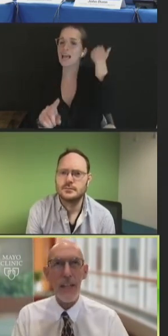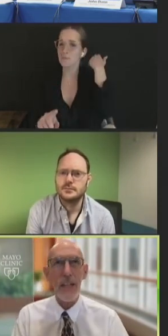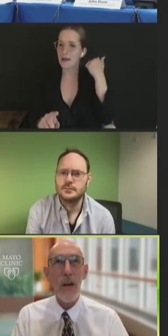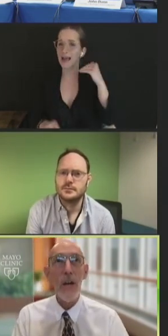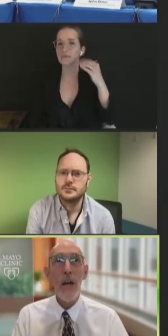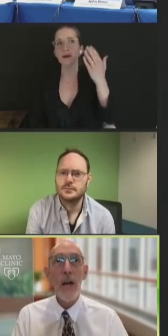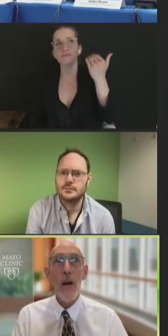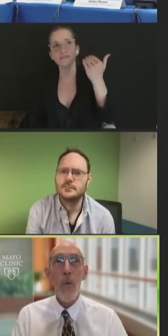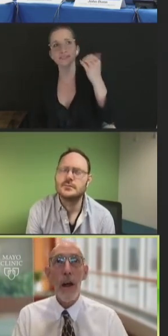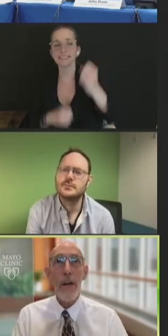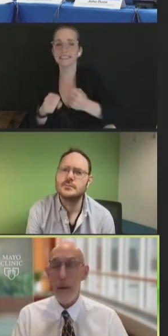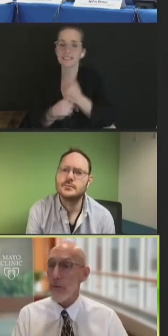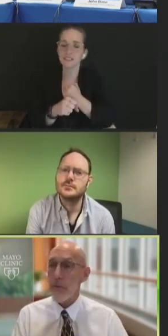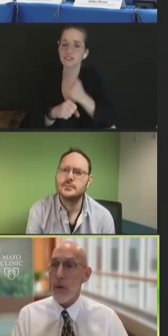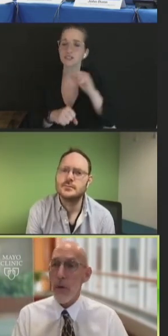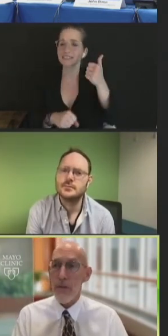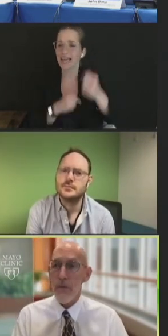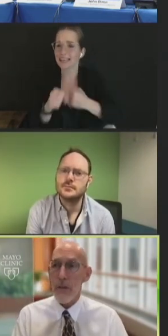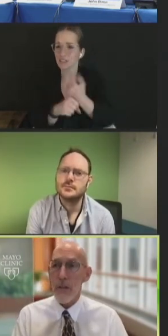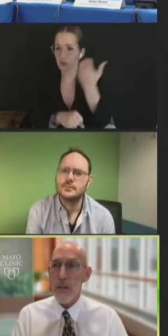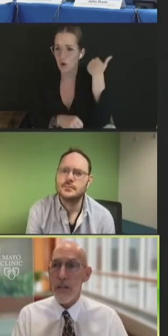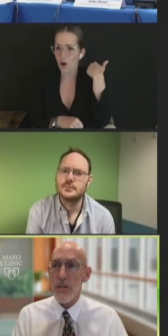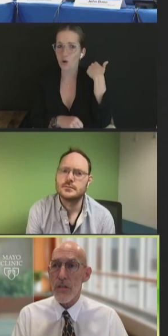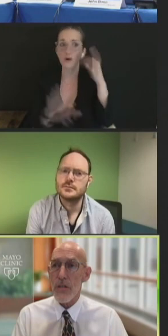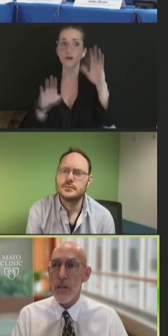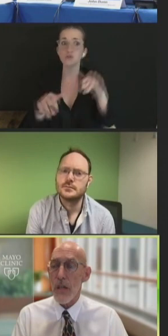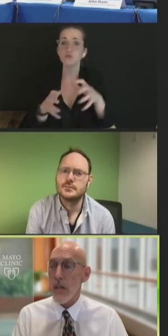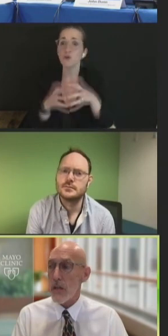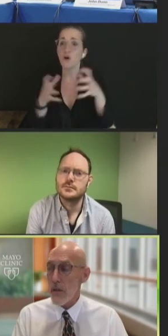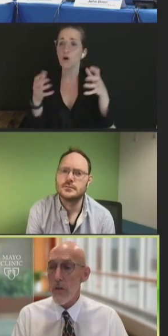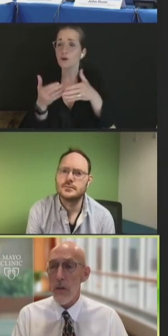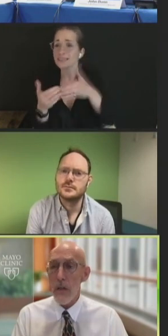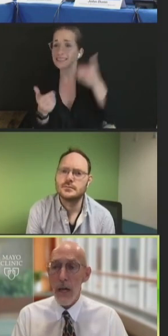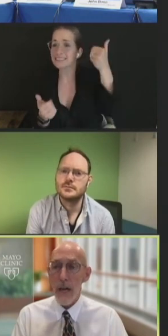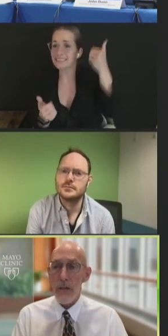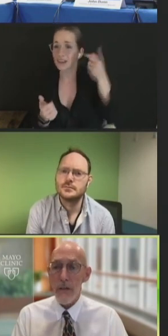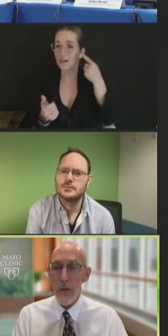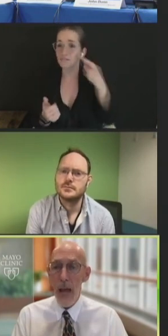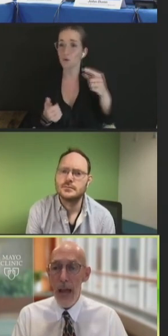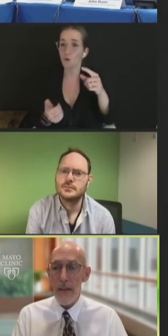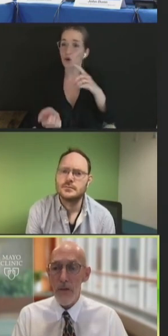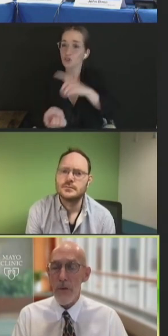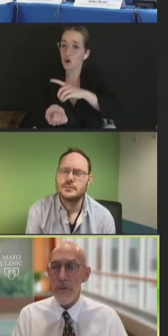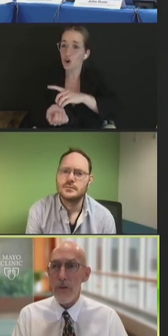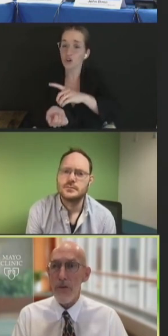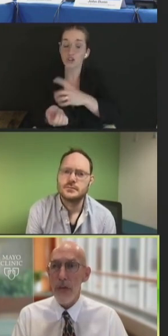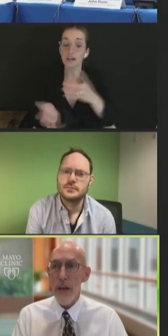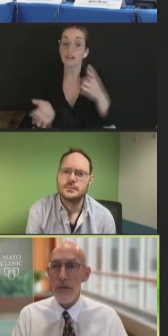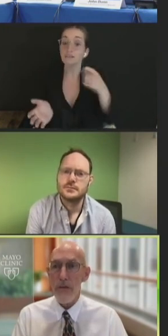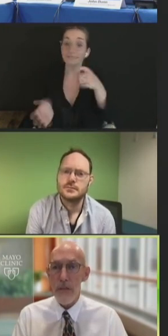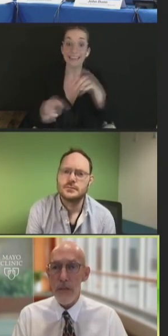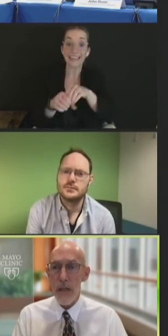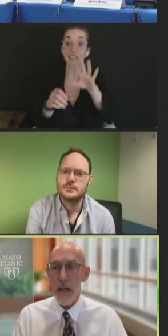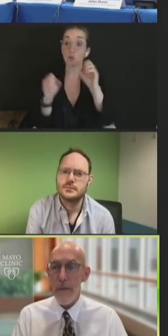decade ago, where it was so easy for clinicians. You had in your